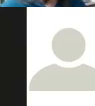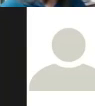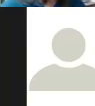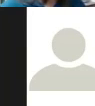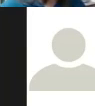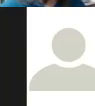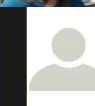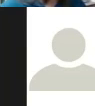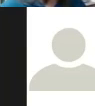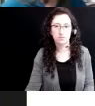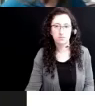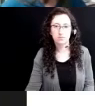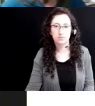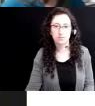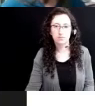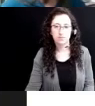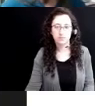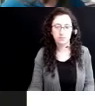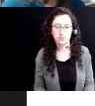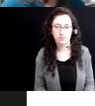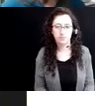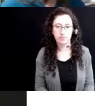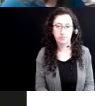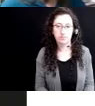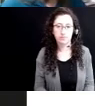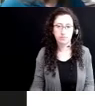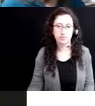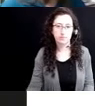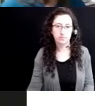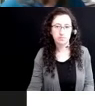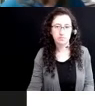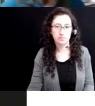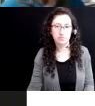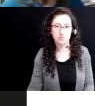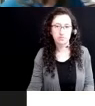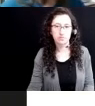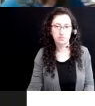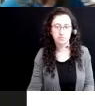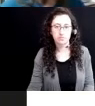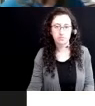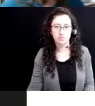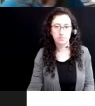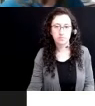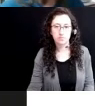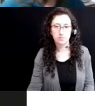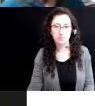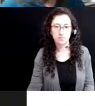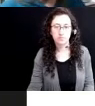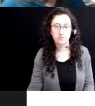habitat enhancements to help turtles would be creating the nesting habitat. Nesting habitat is